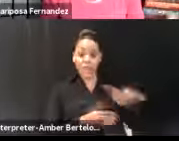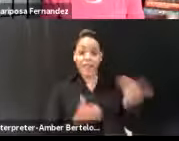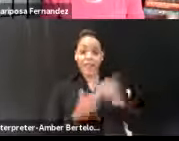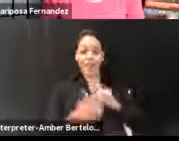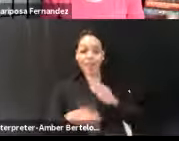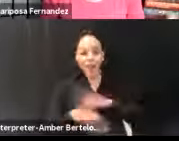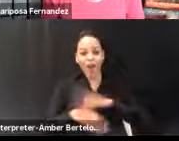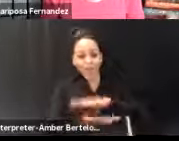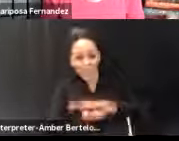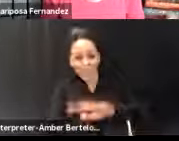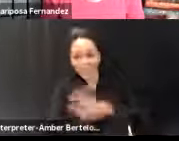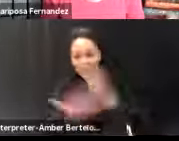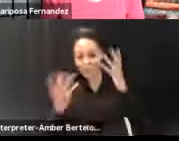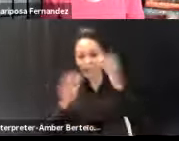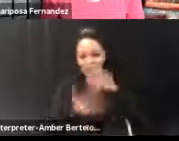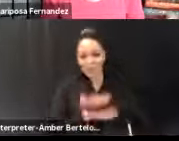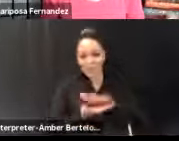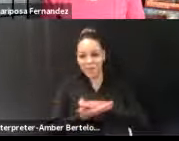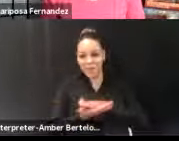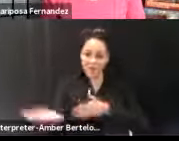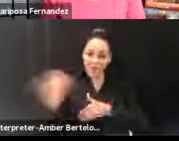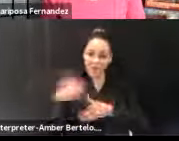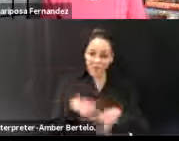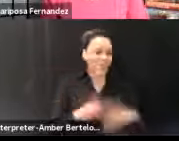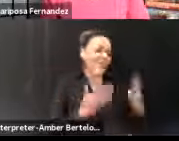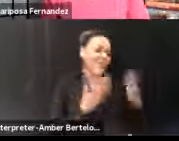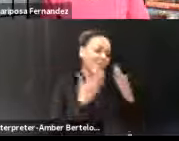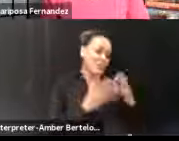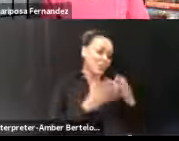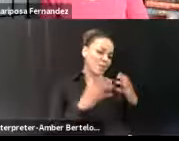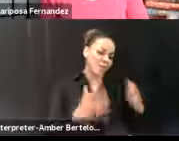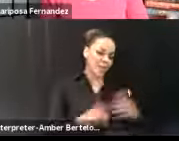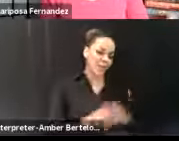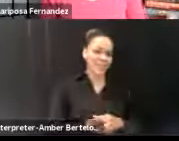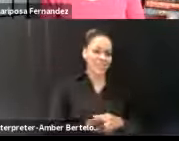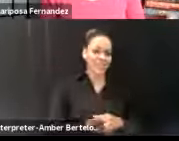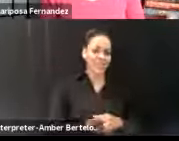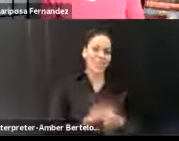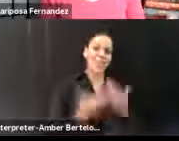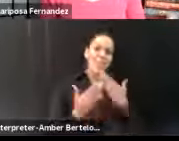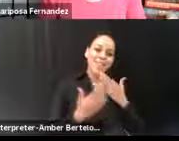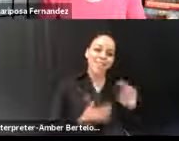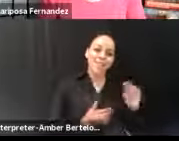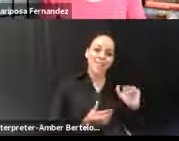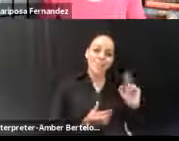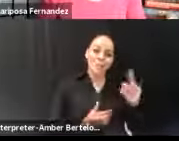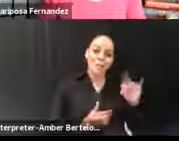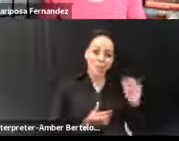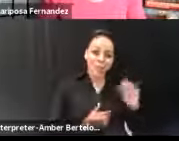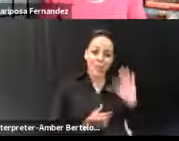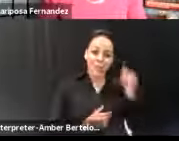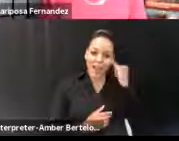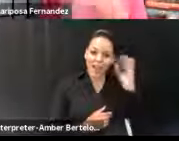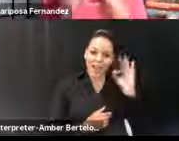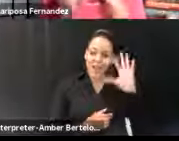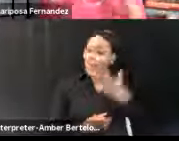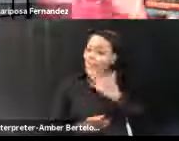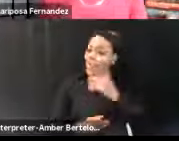our beautiful campus. Thank you so very much. Thank you, Mariposa. Thank you, Patricia.